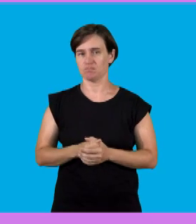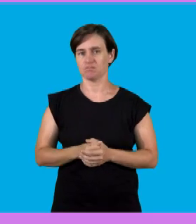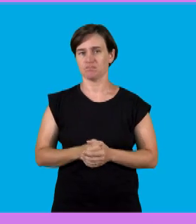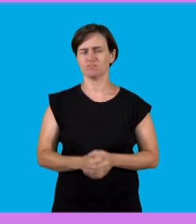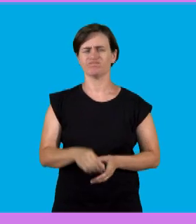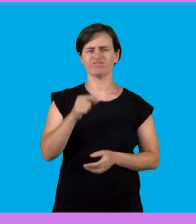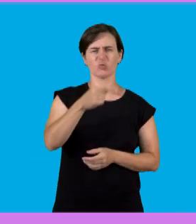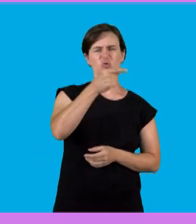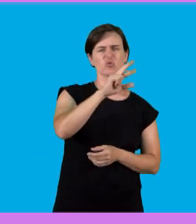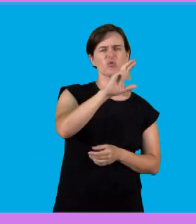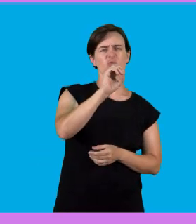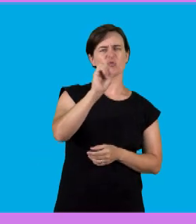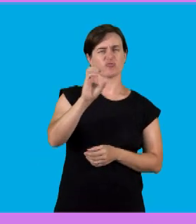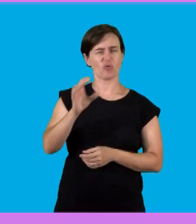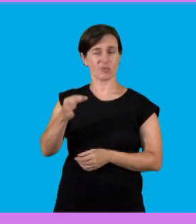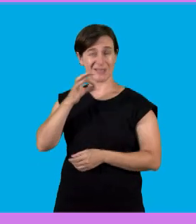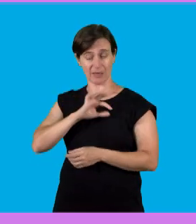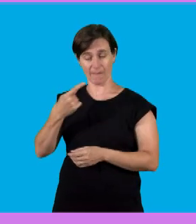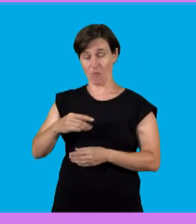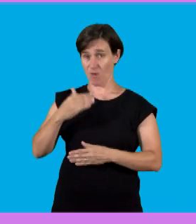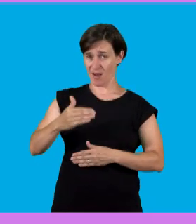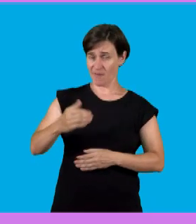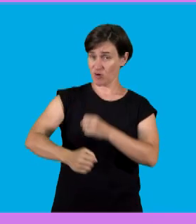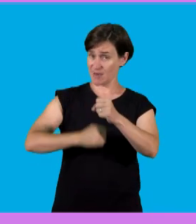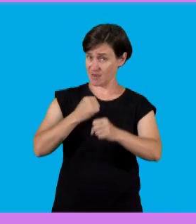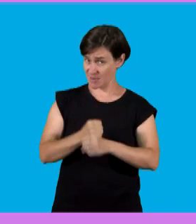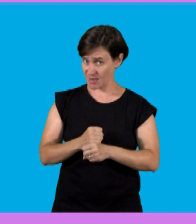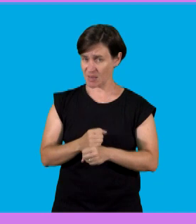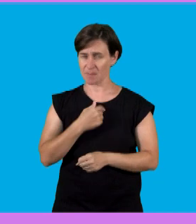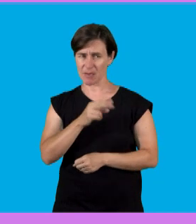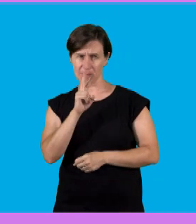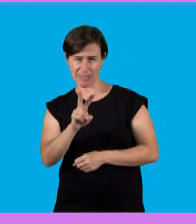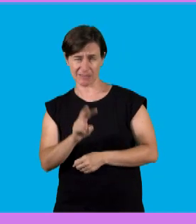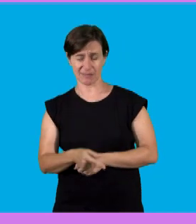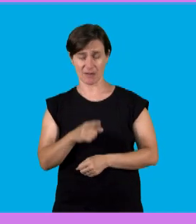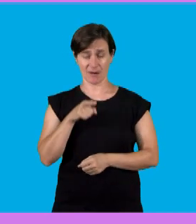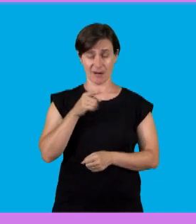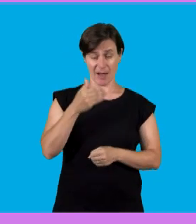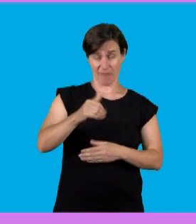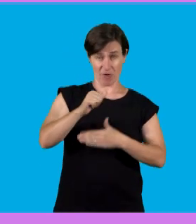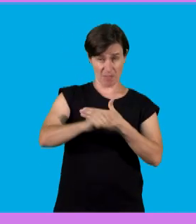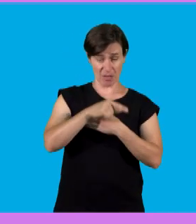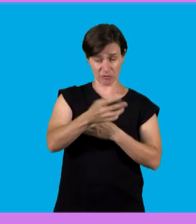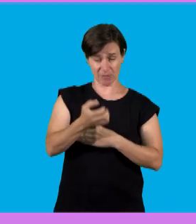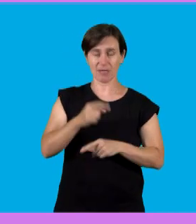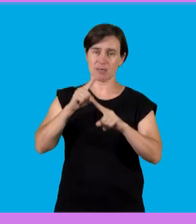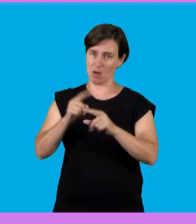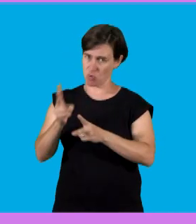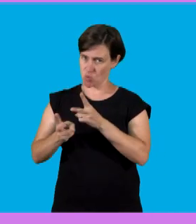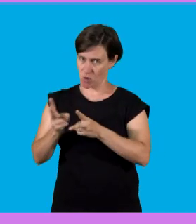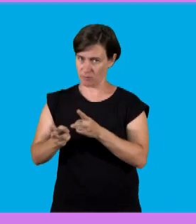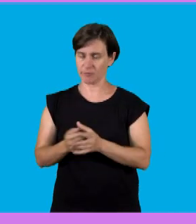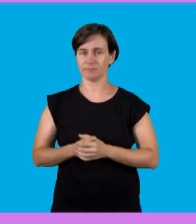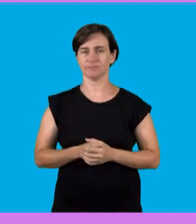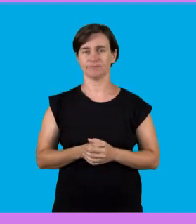get the gross income per annum, I need to take the gross monthly income and multiply that by 12. So